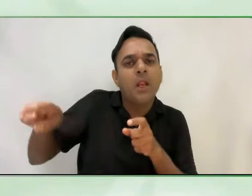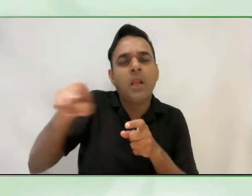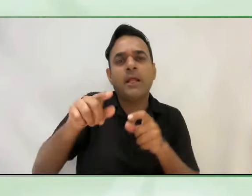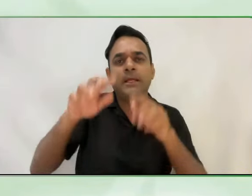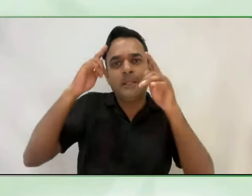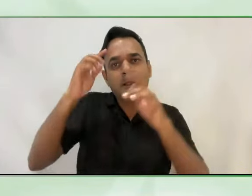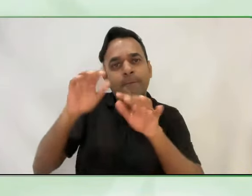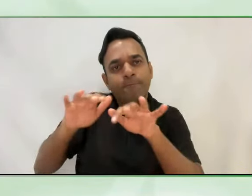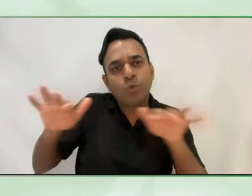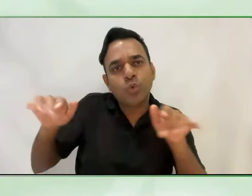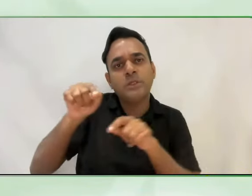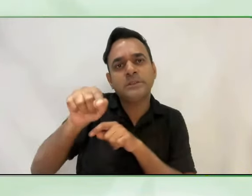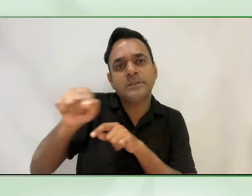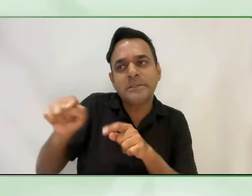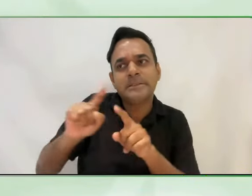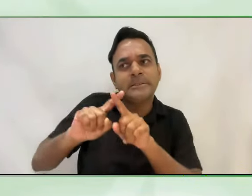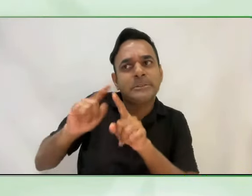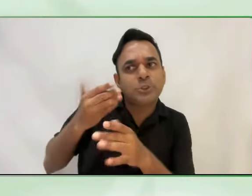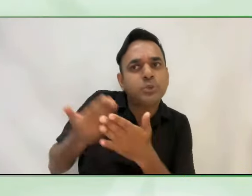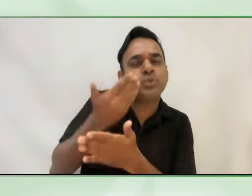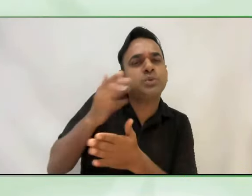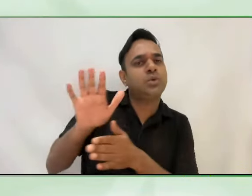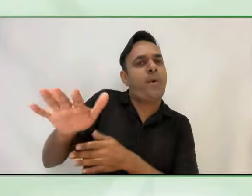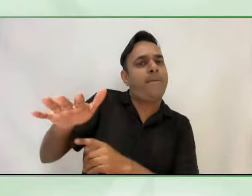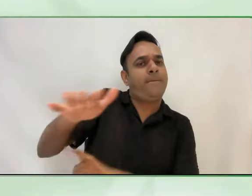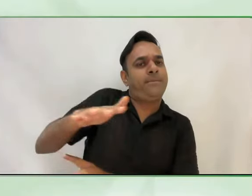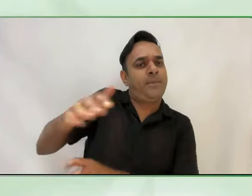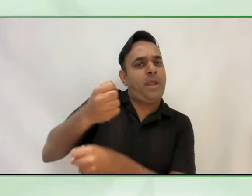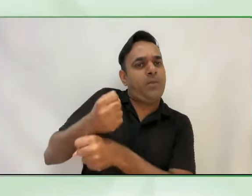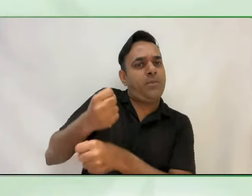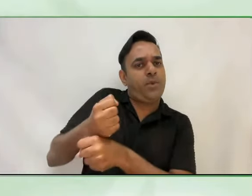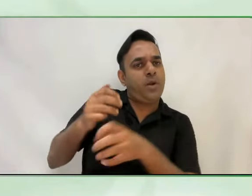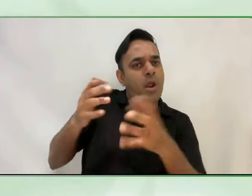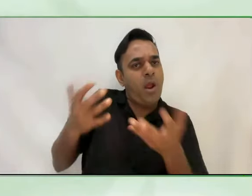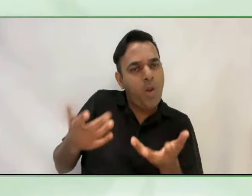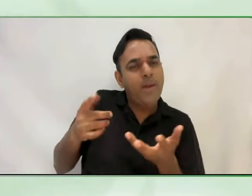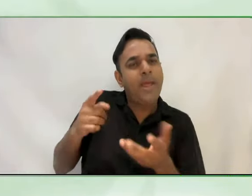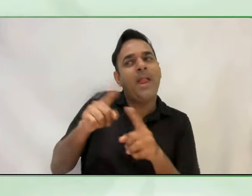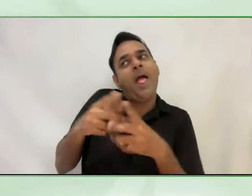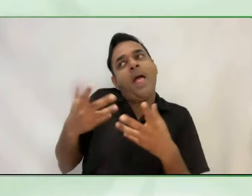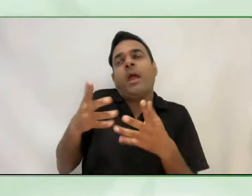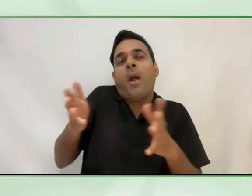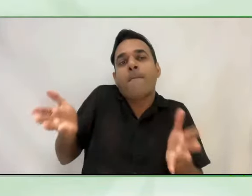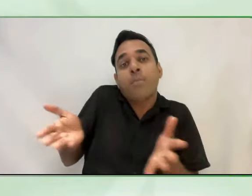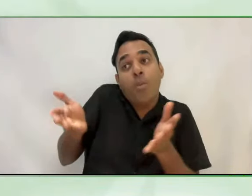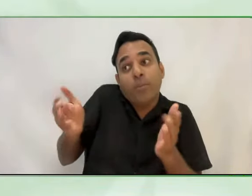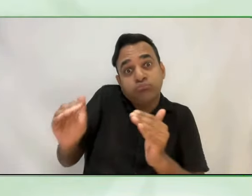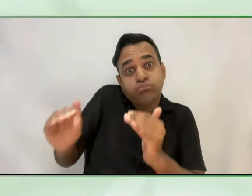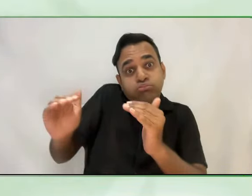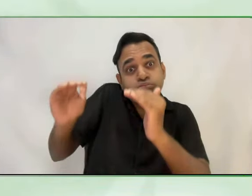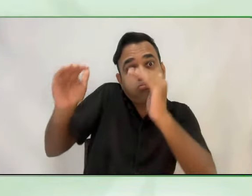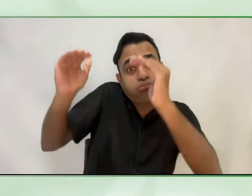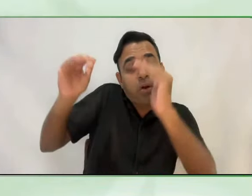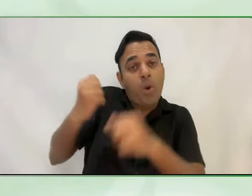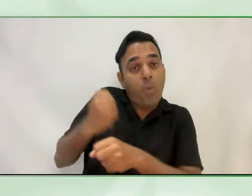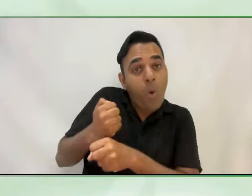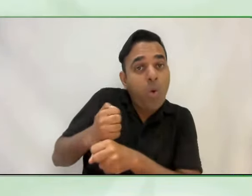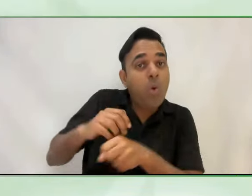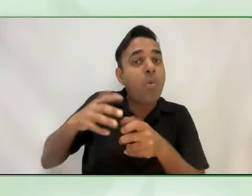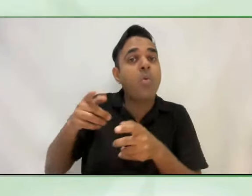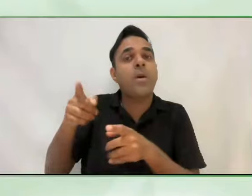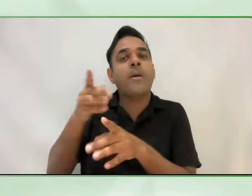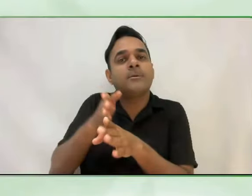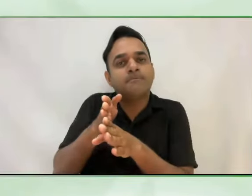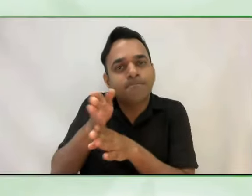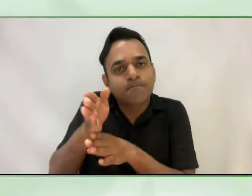catalyse a cycle of progress for individual employers, but not only do that, but also see in a more global sense, how